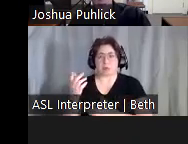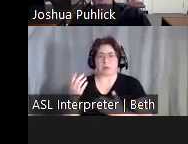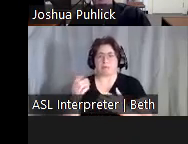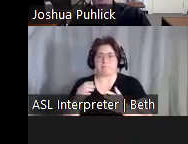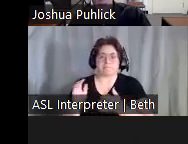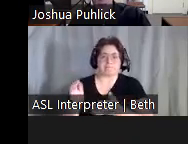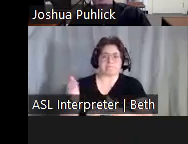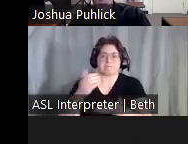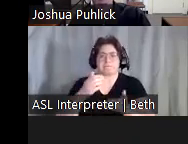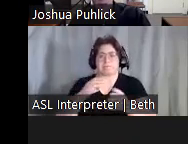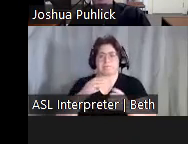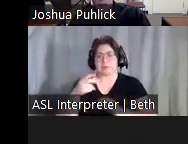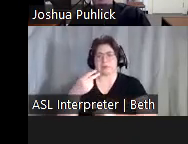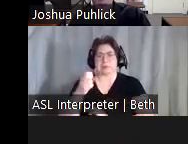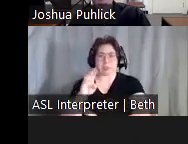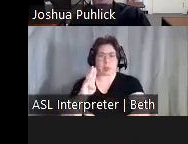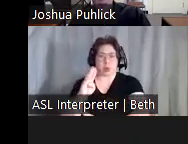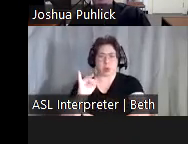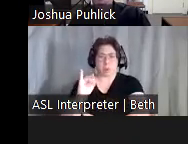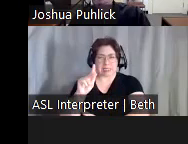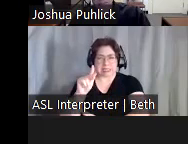to control sprouting.